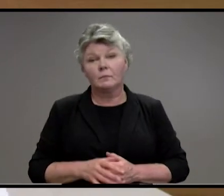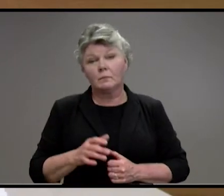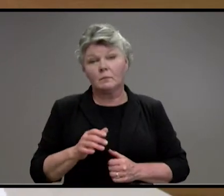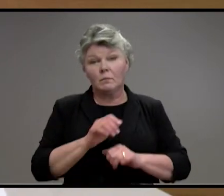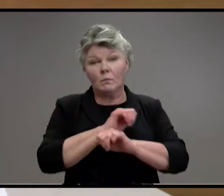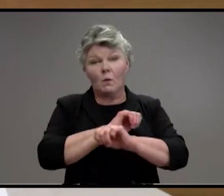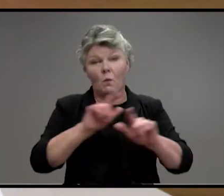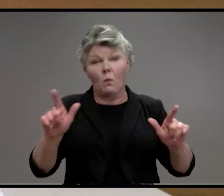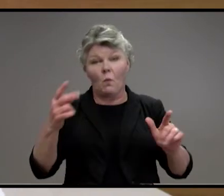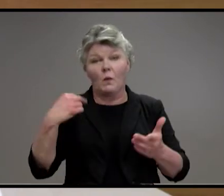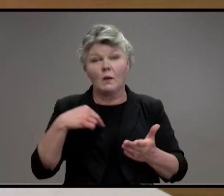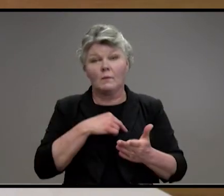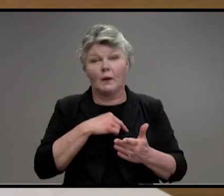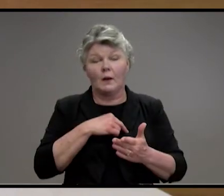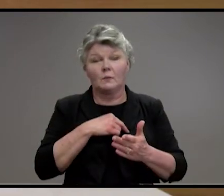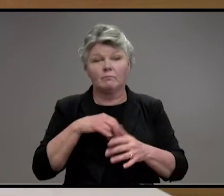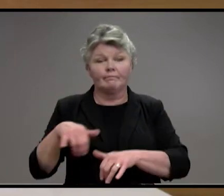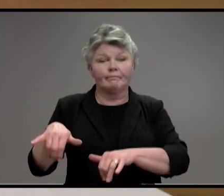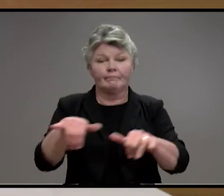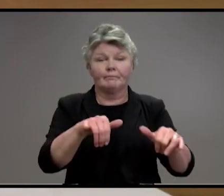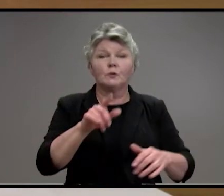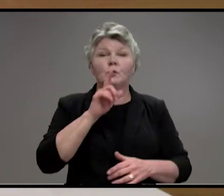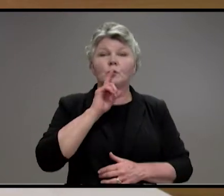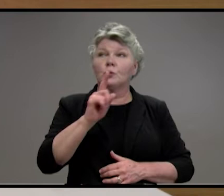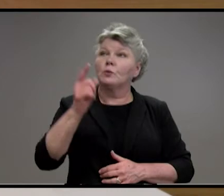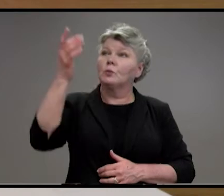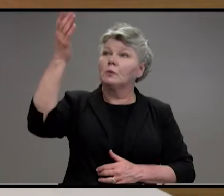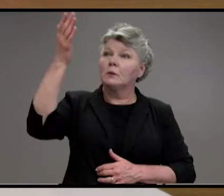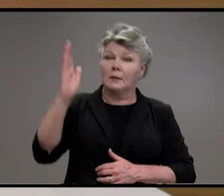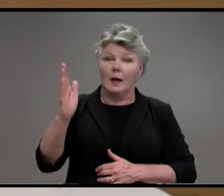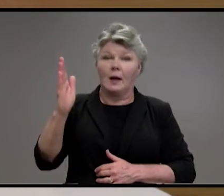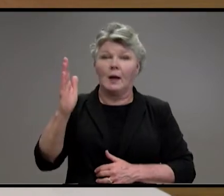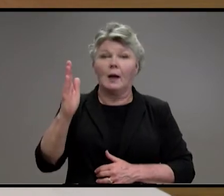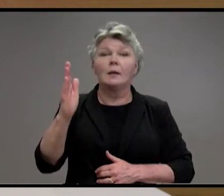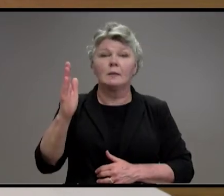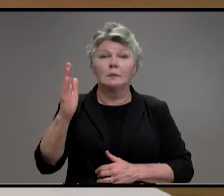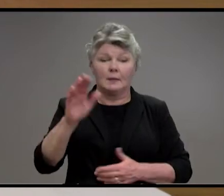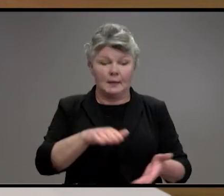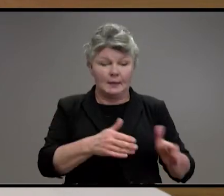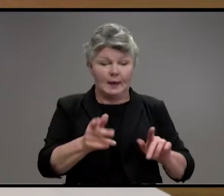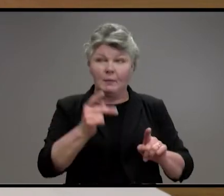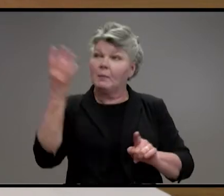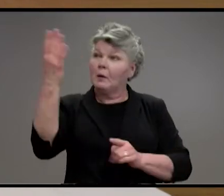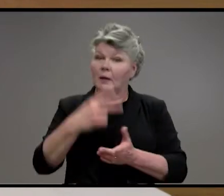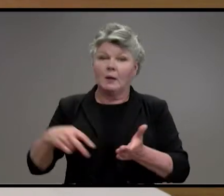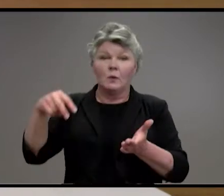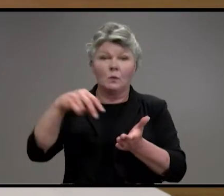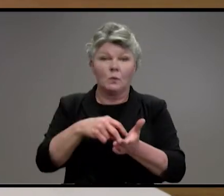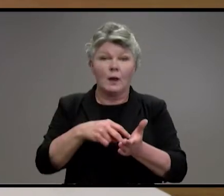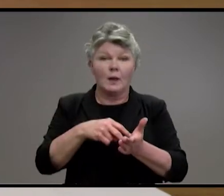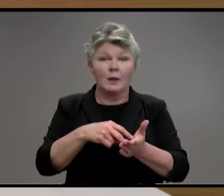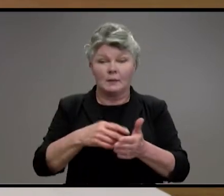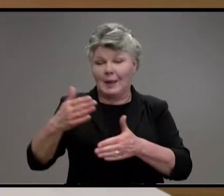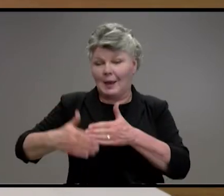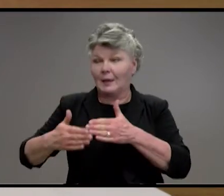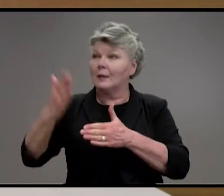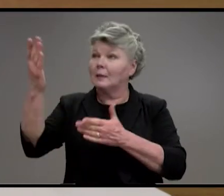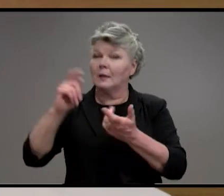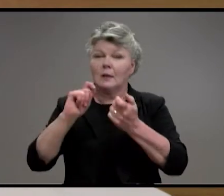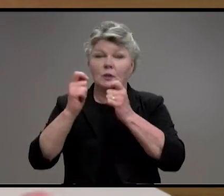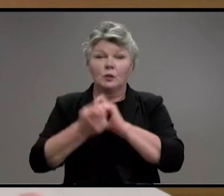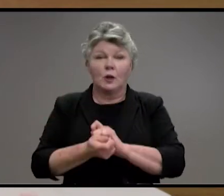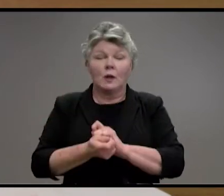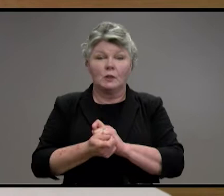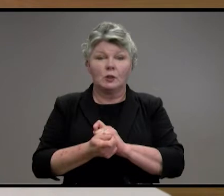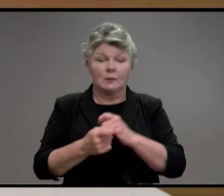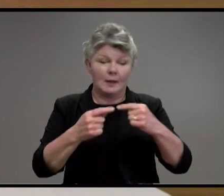us. God is in the business of raising the dead. He is in the business of changing endings. And whatever